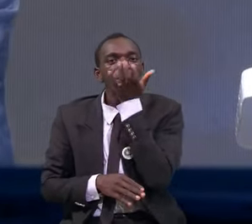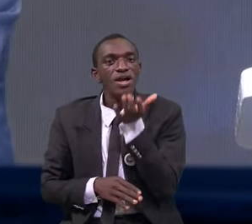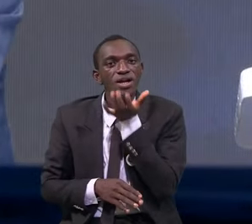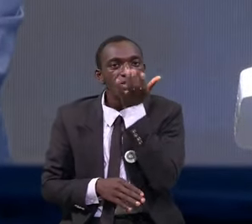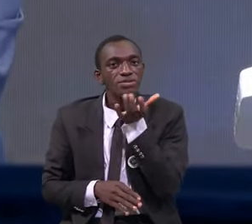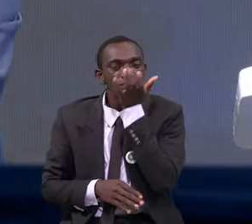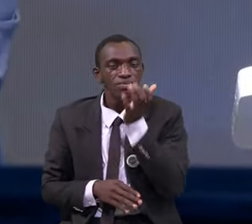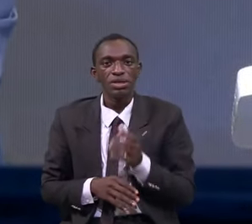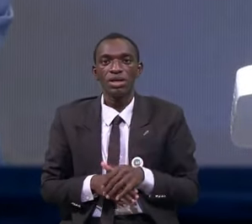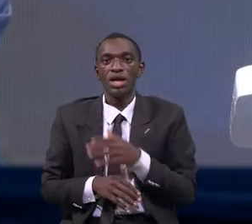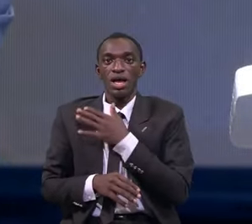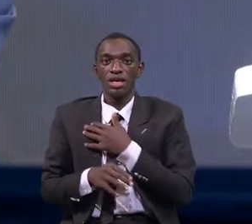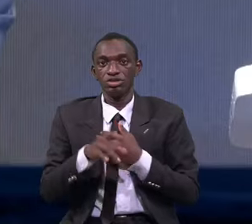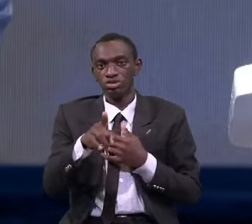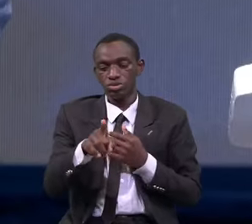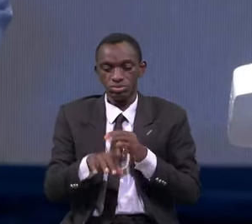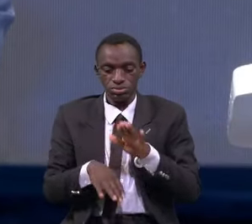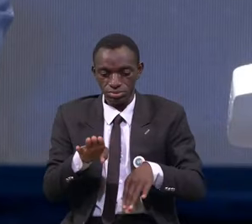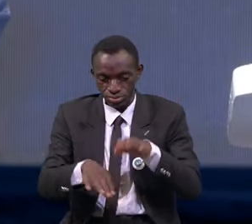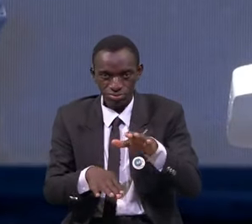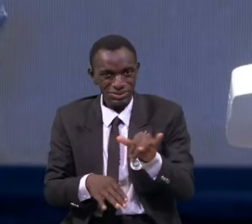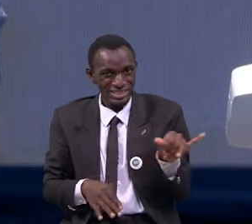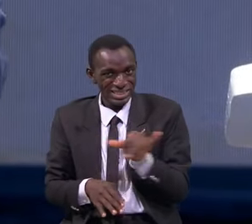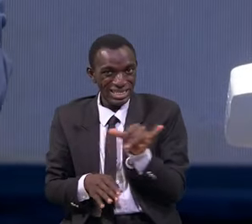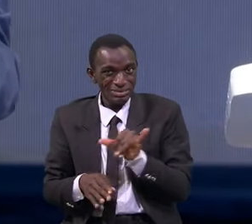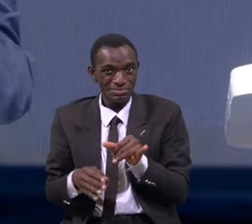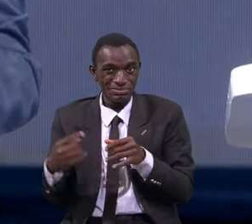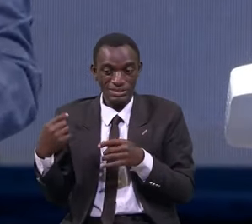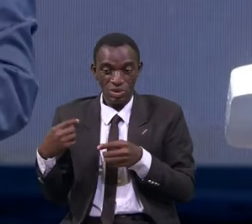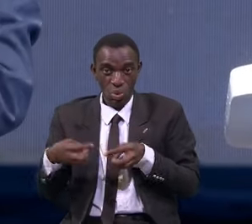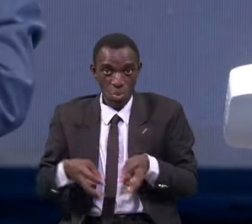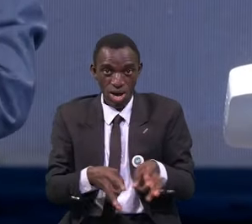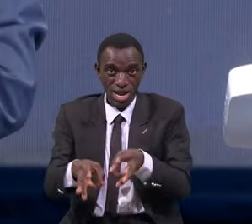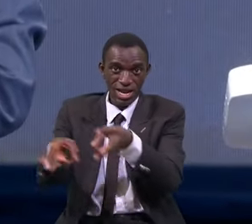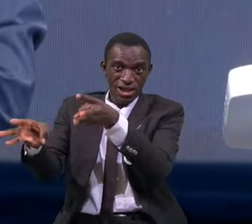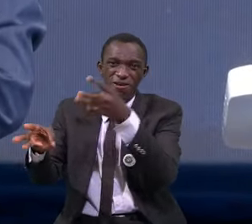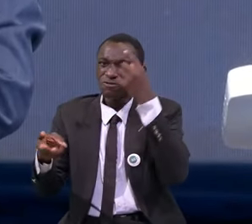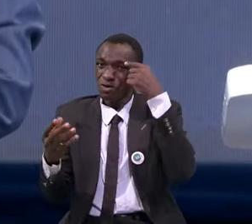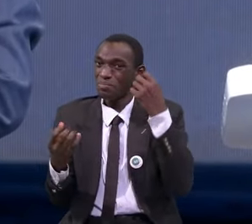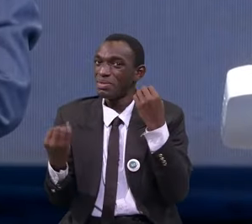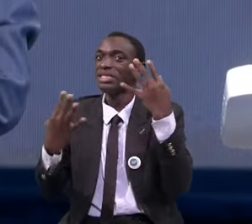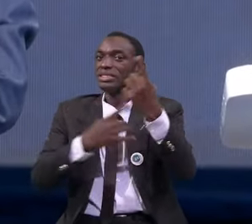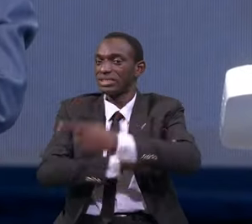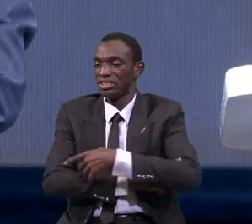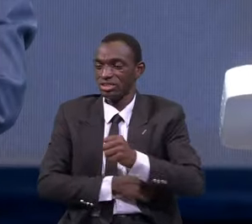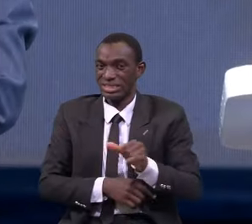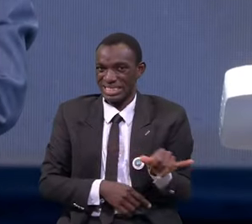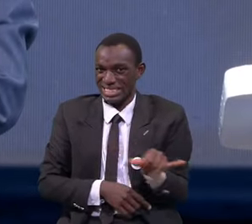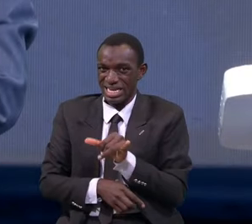and you walk the same path to and fro every day for many days,